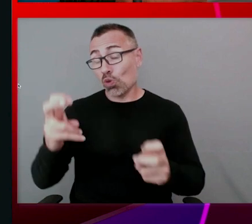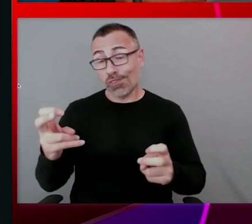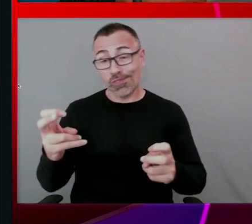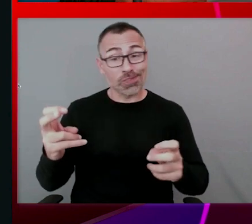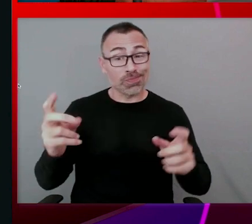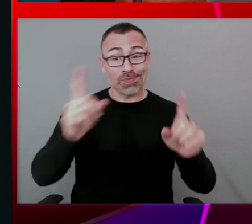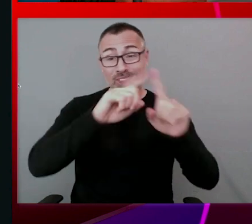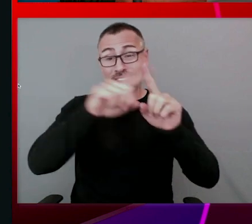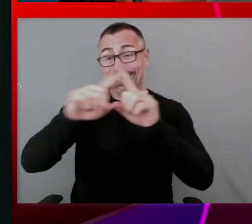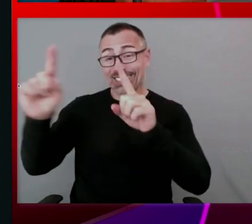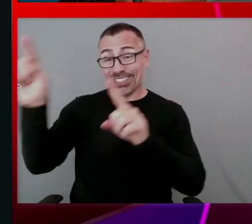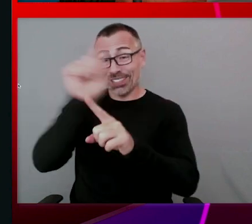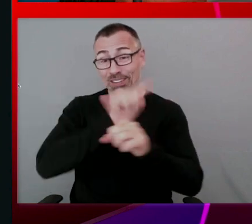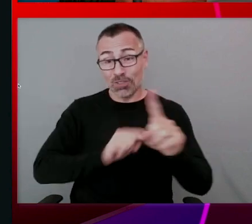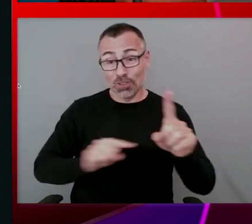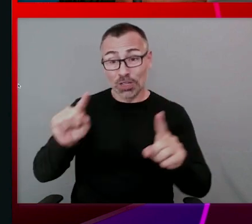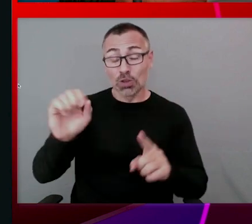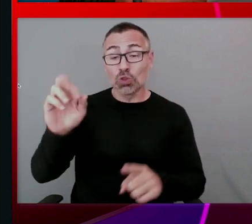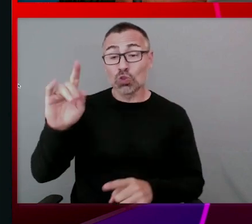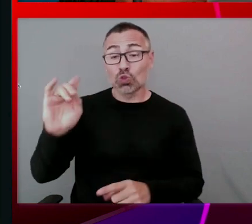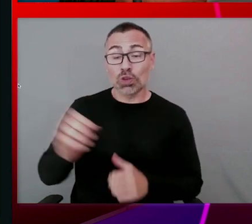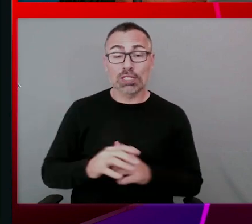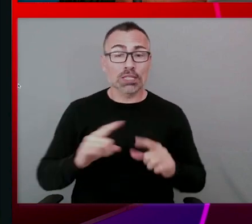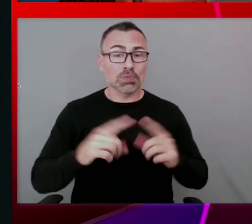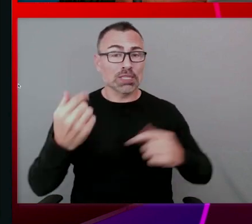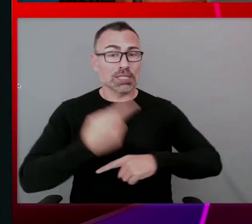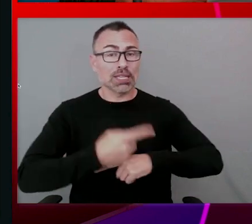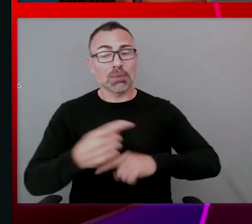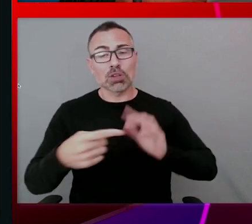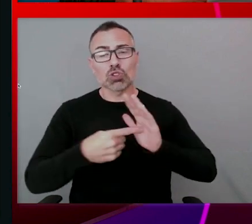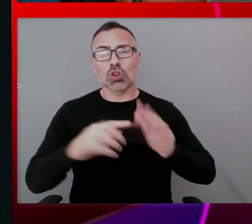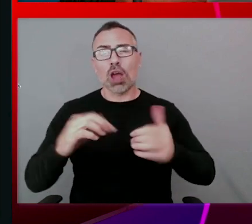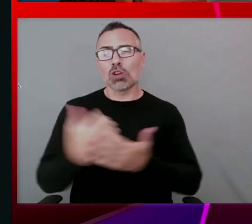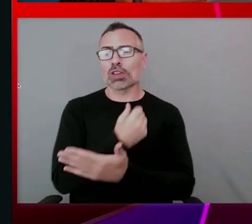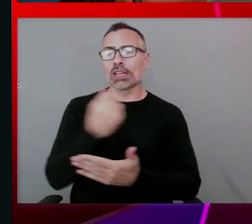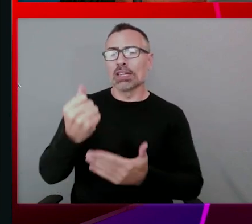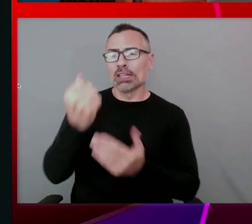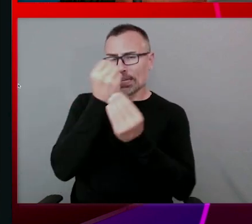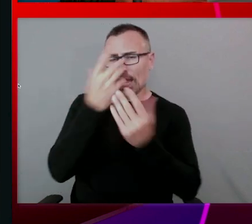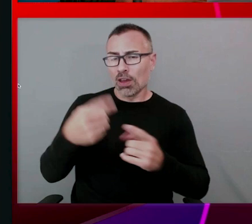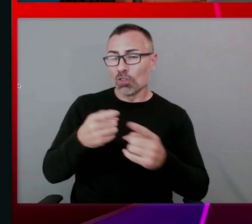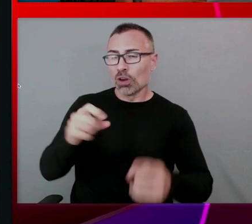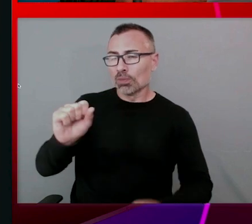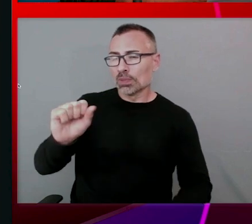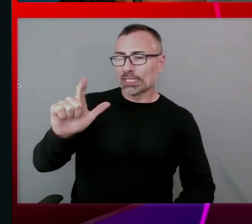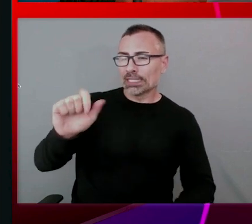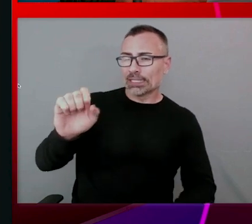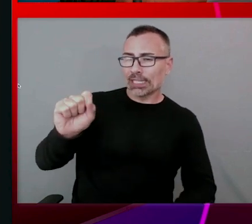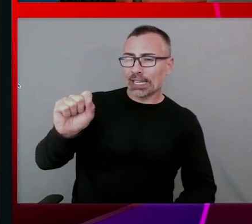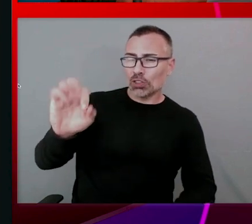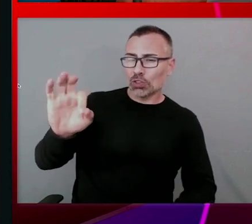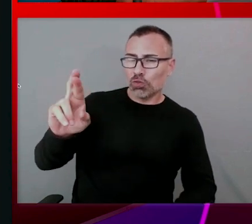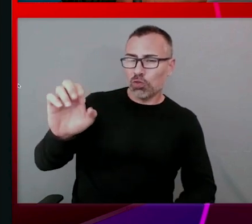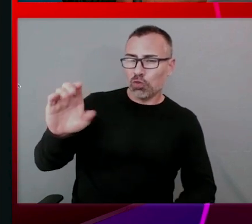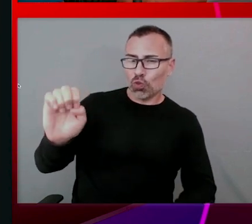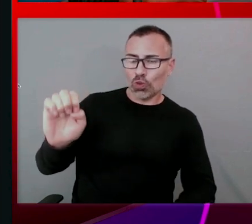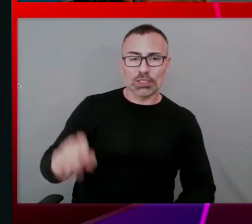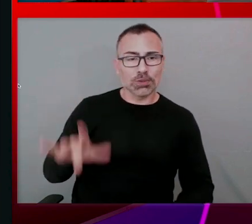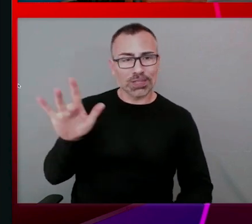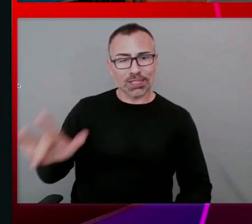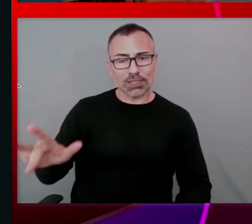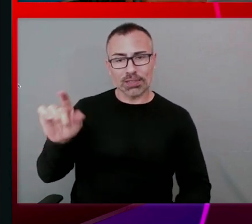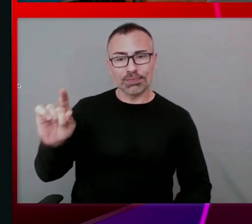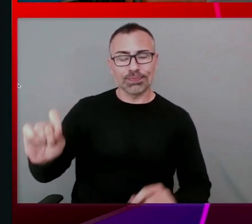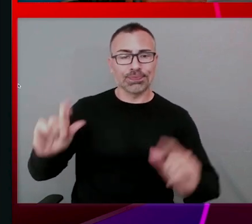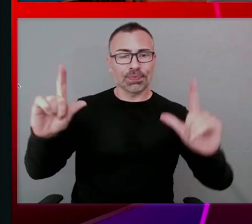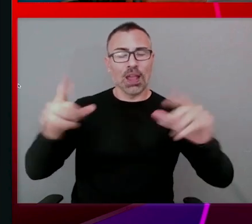to basically get some data from Salesforce. All right. So here, let's go, click on Salesforce. Let's give it a name. I'm going